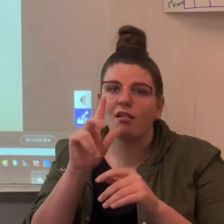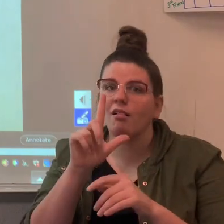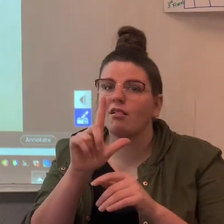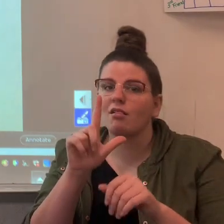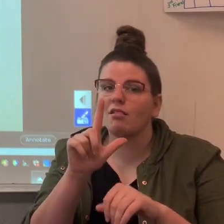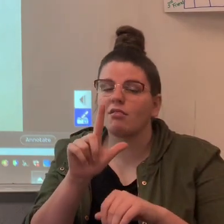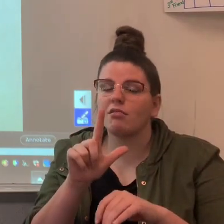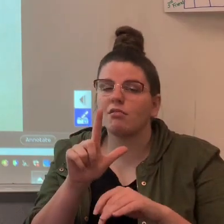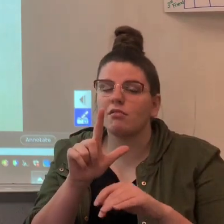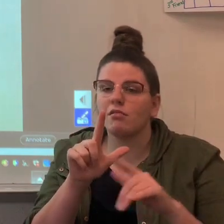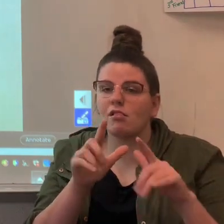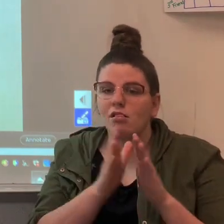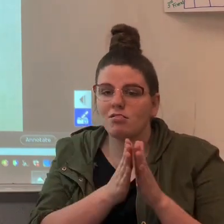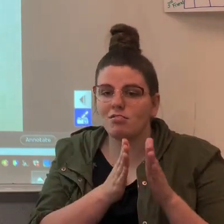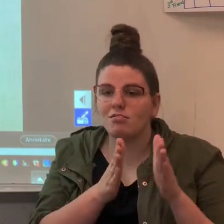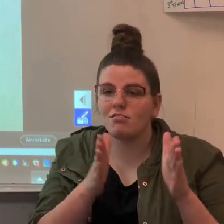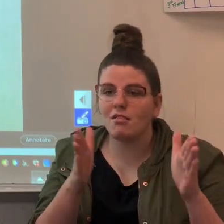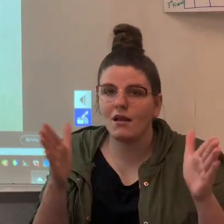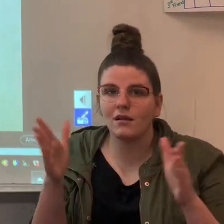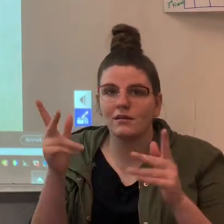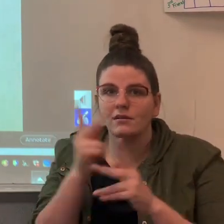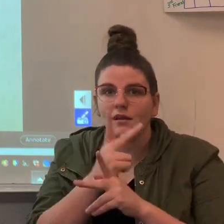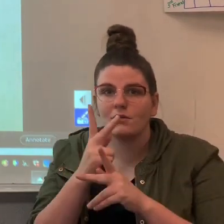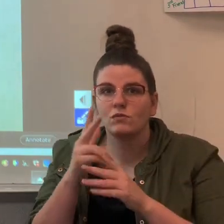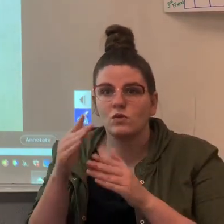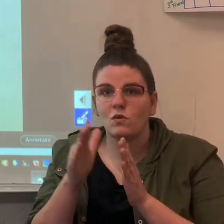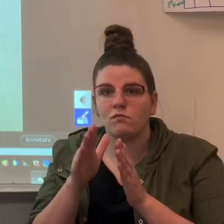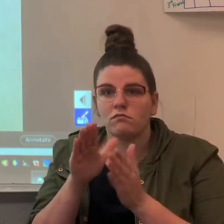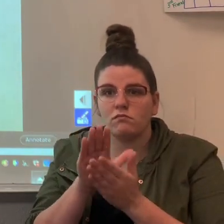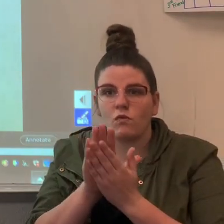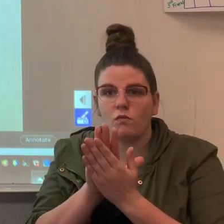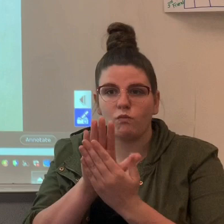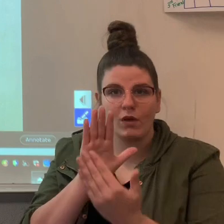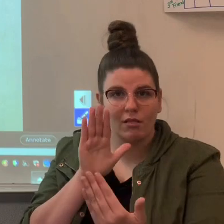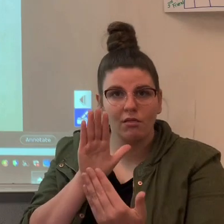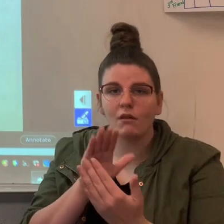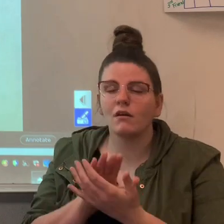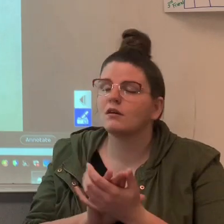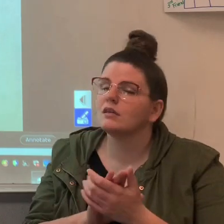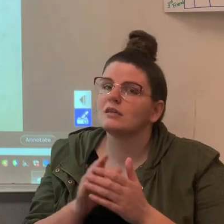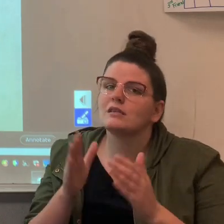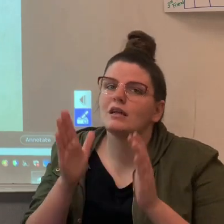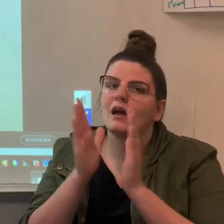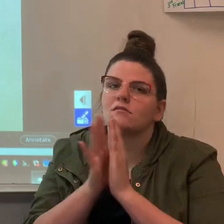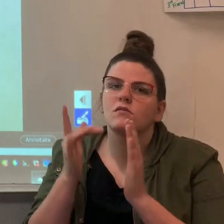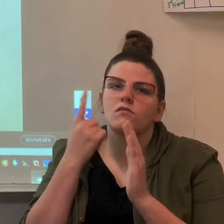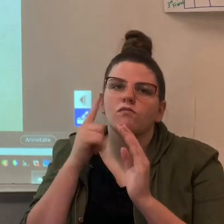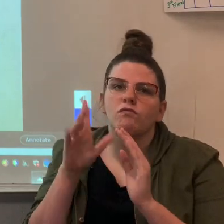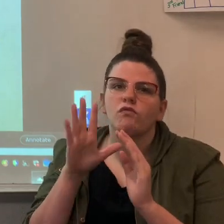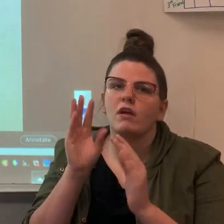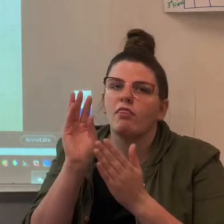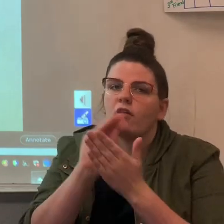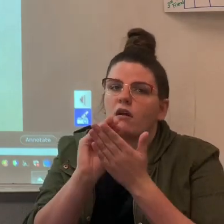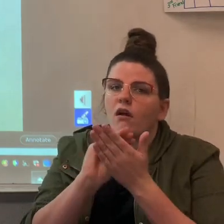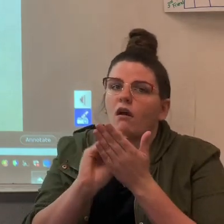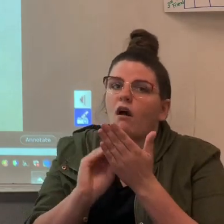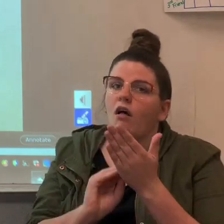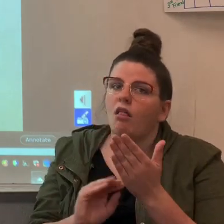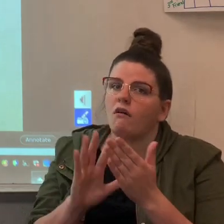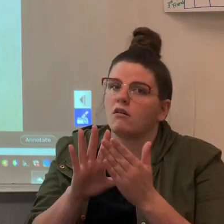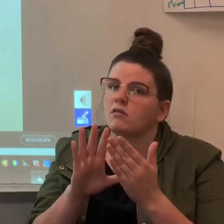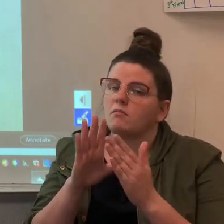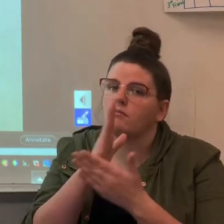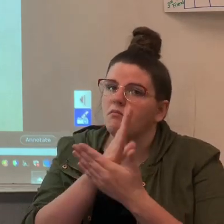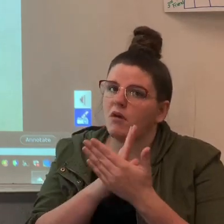thing. It's only asking the area of the shaded region. So it just means this right in here. Okay?